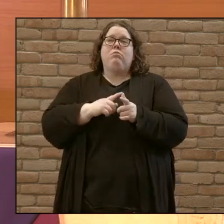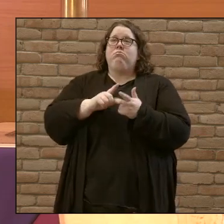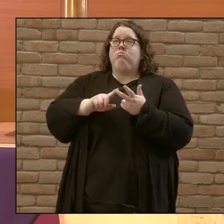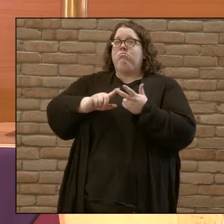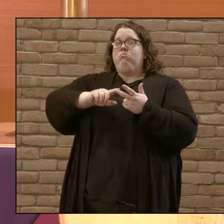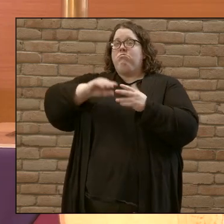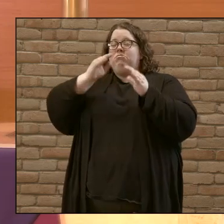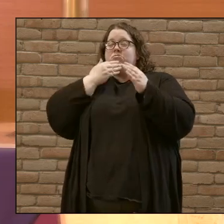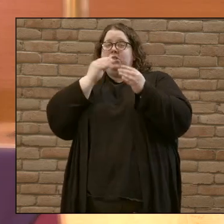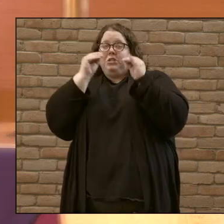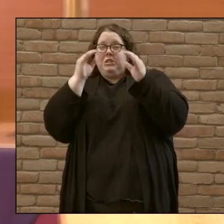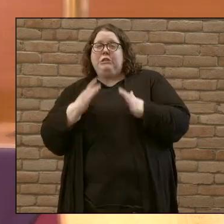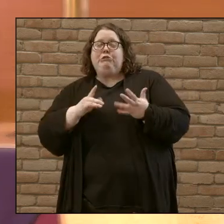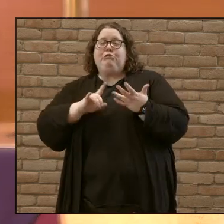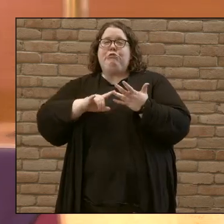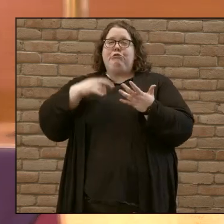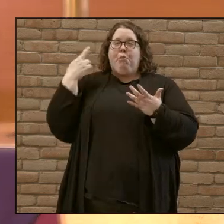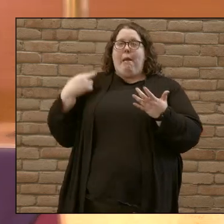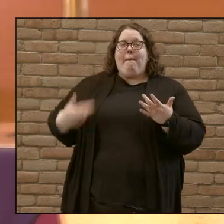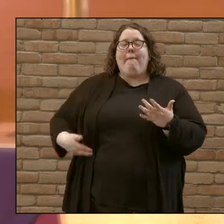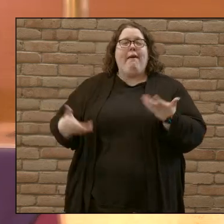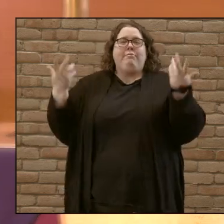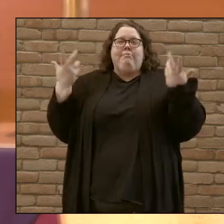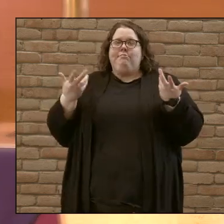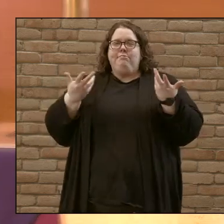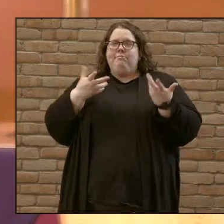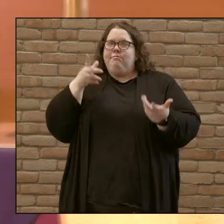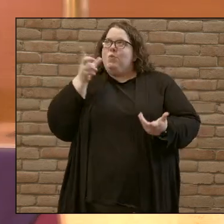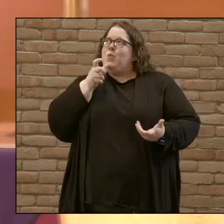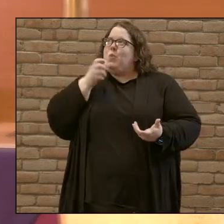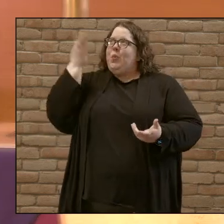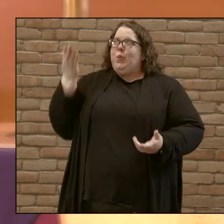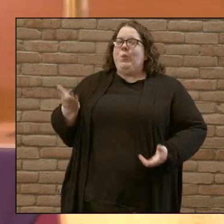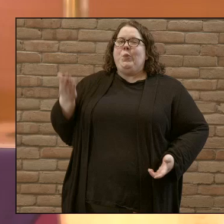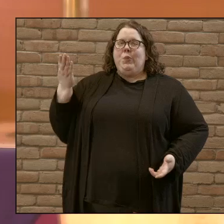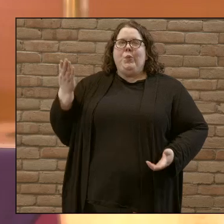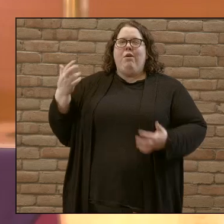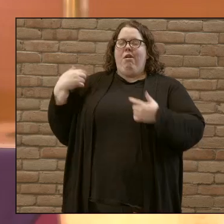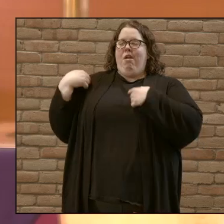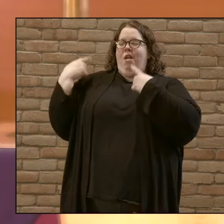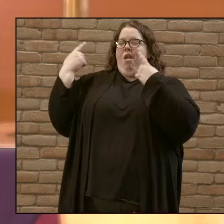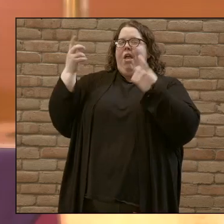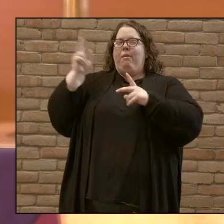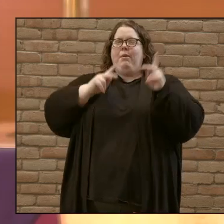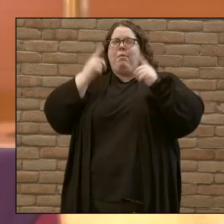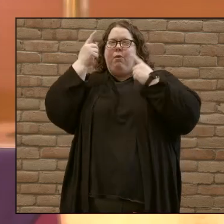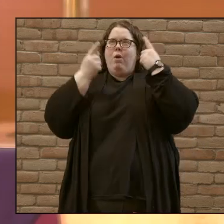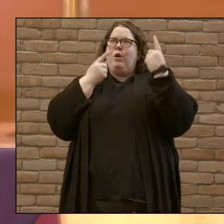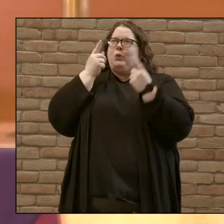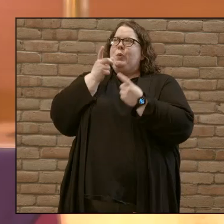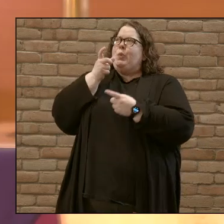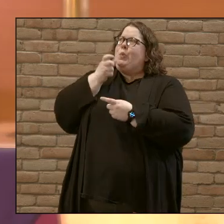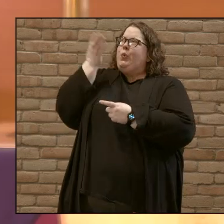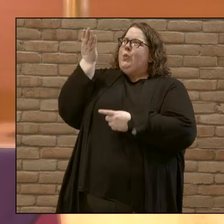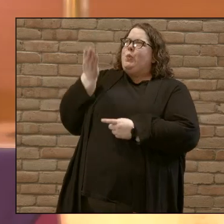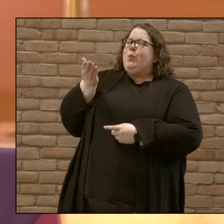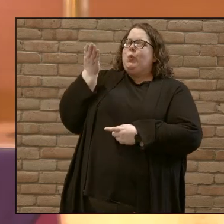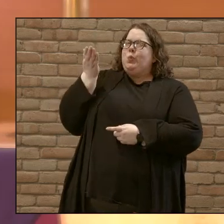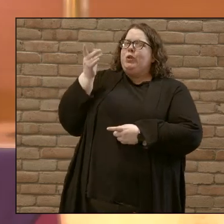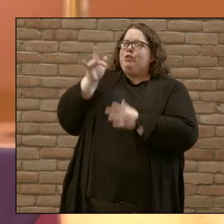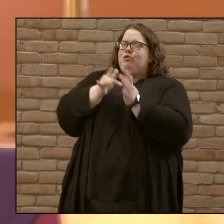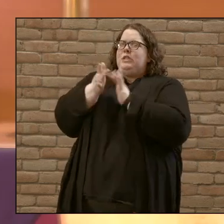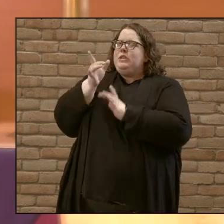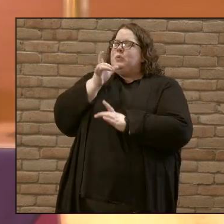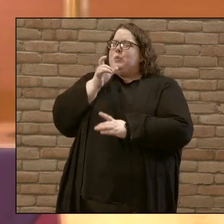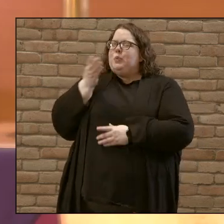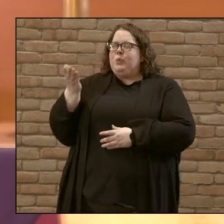a rabbi? See, people throughout the ages have wondered, who is Jesus? And even in